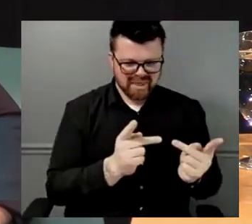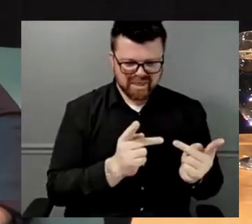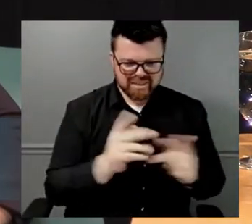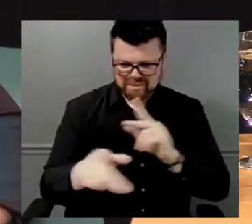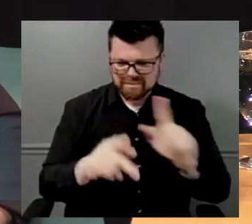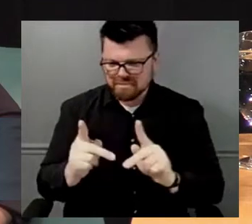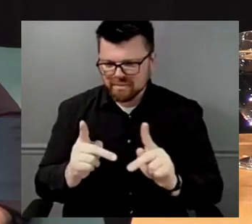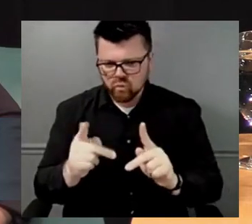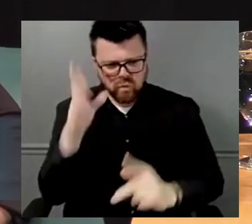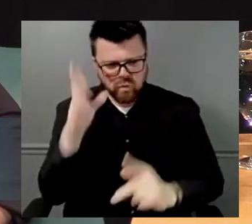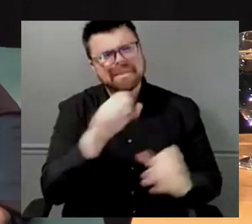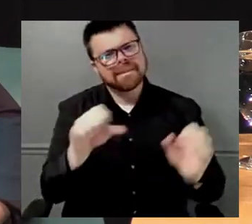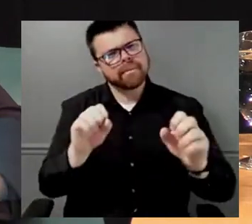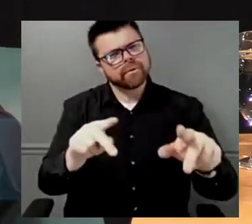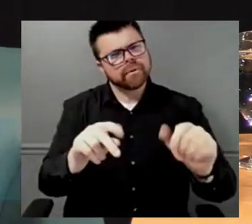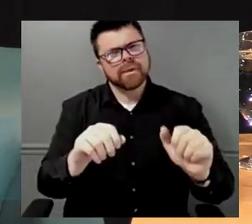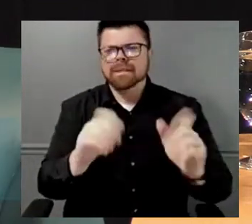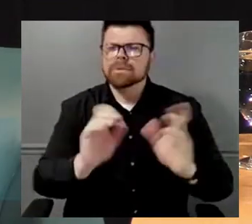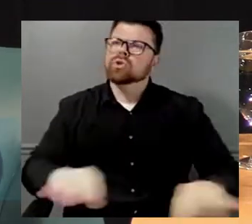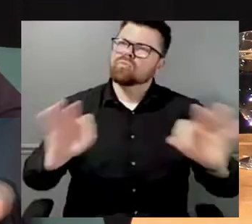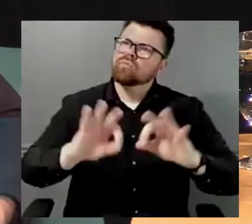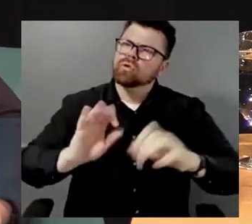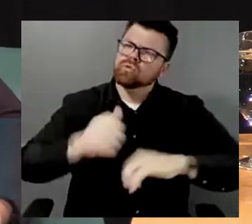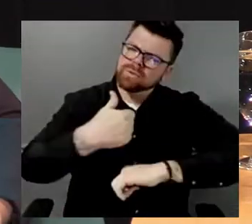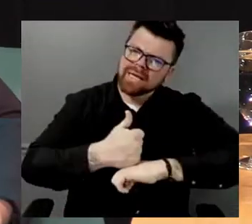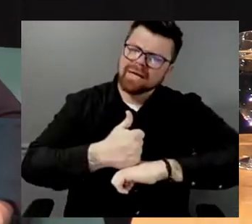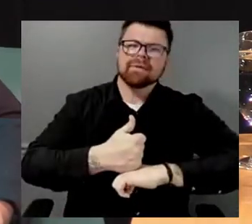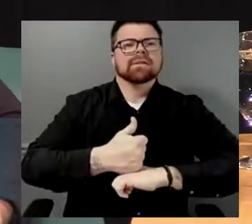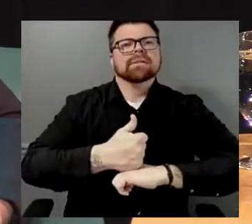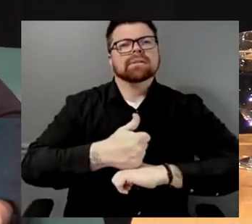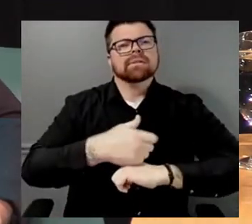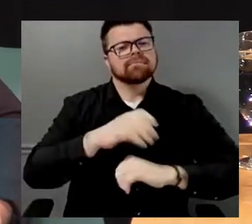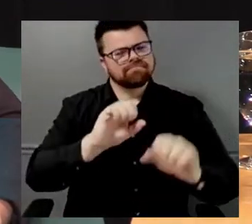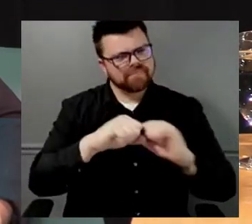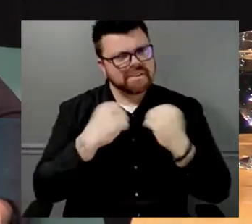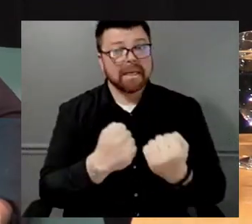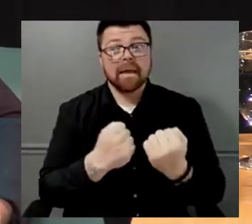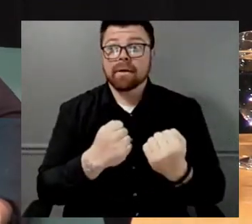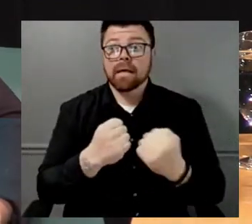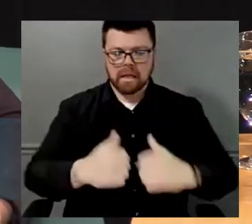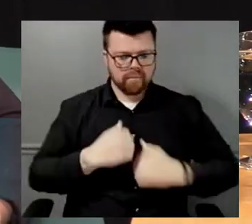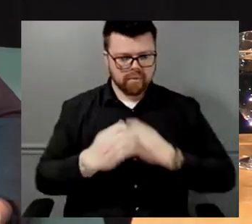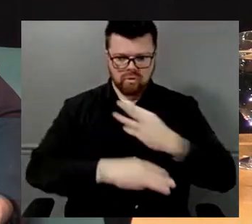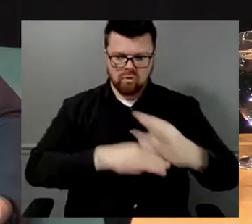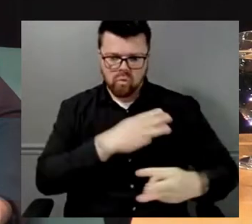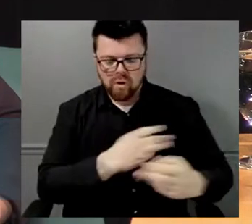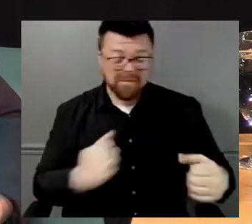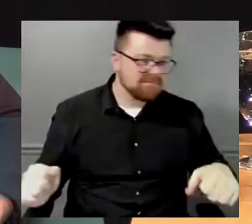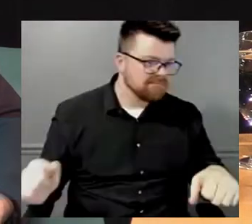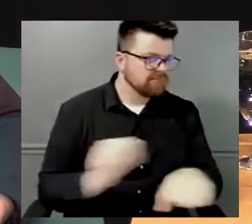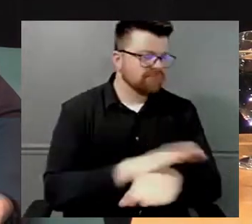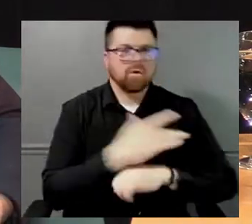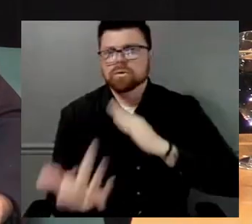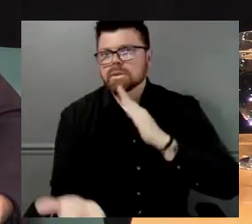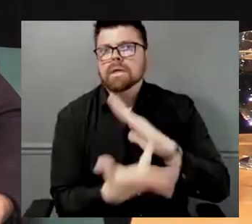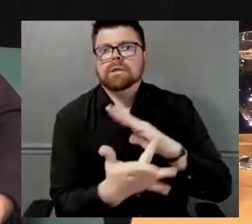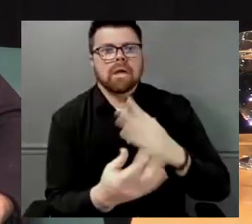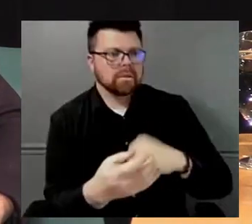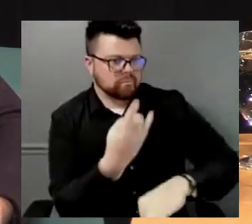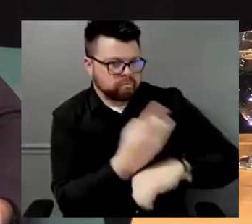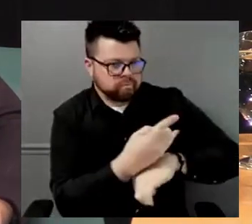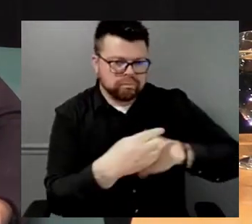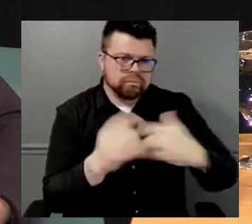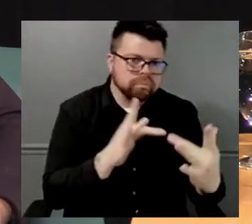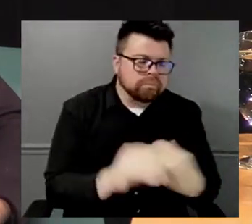to building a civic society, just living in a world where we're entirely online and we're disconnected from the people who are actually around us and from